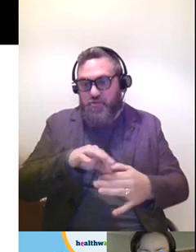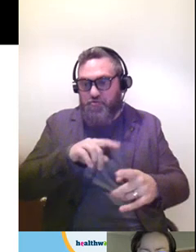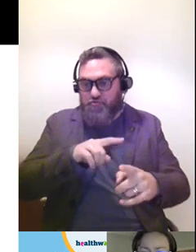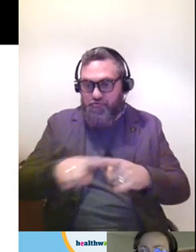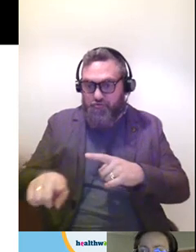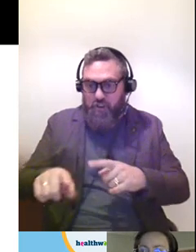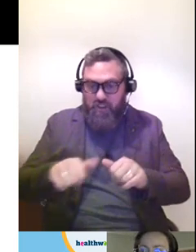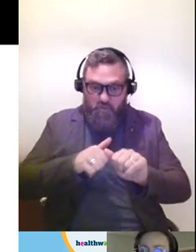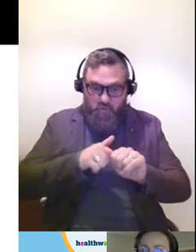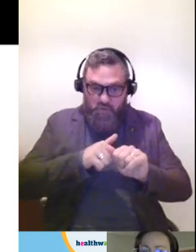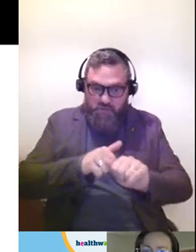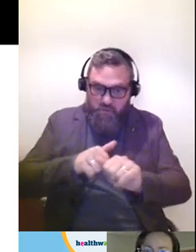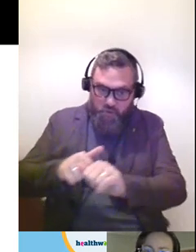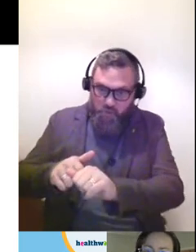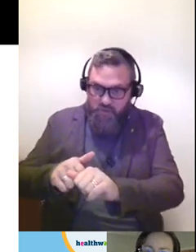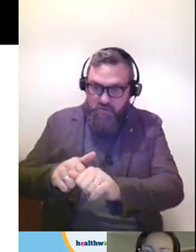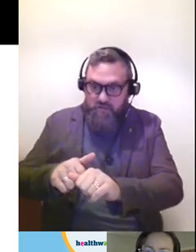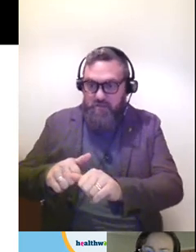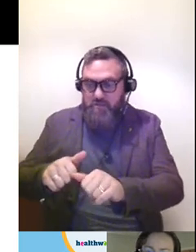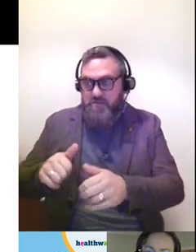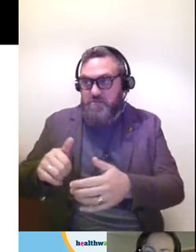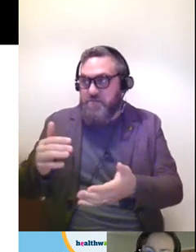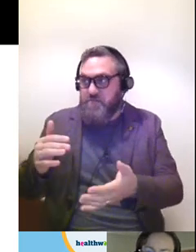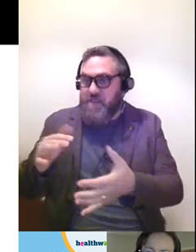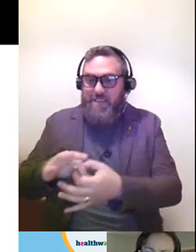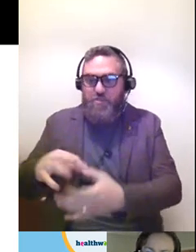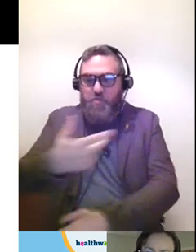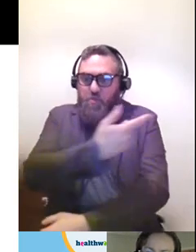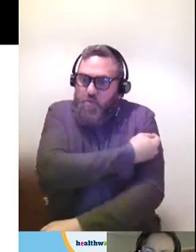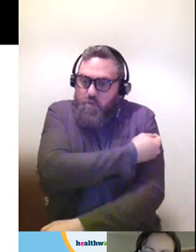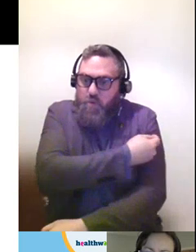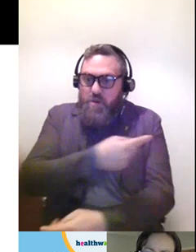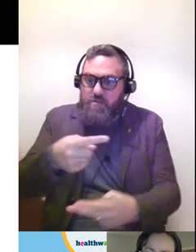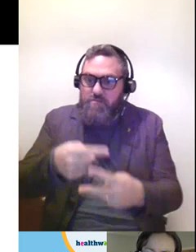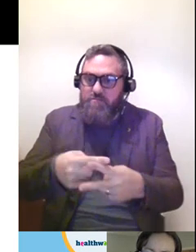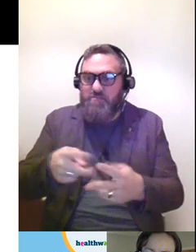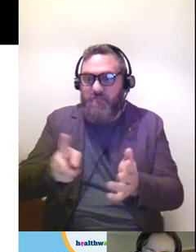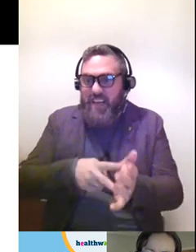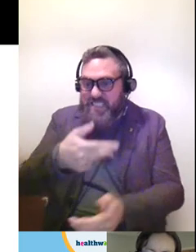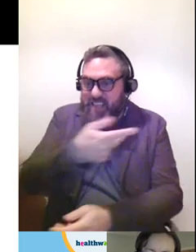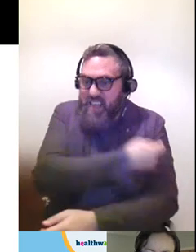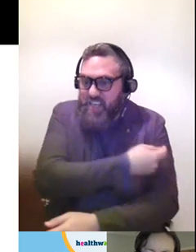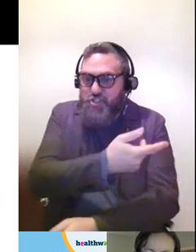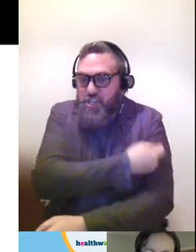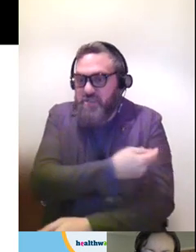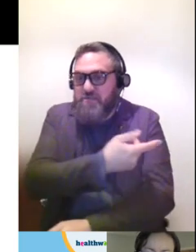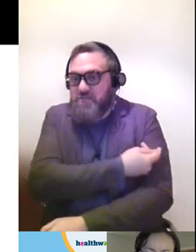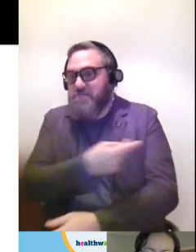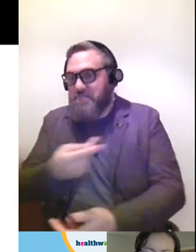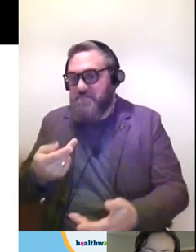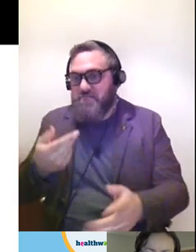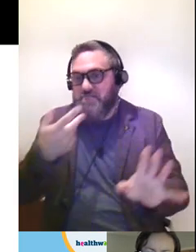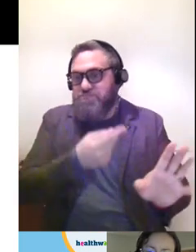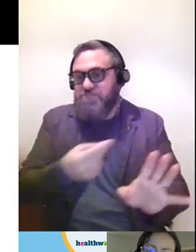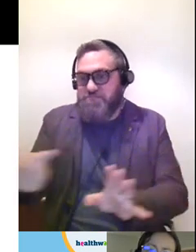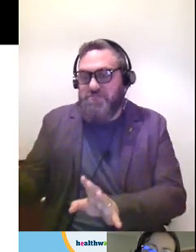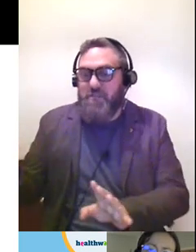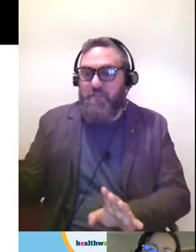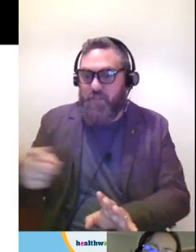can to support programs around immunizations and vaccinations to deliver both the national and